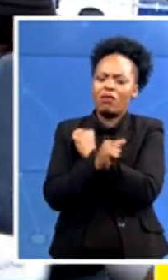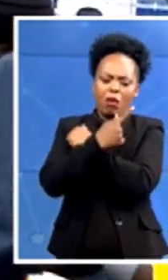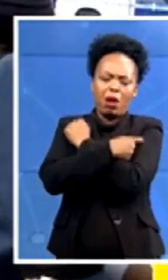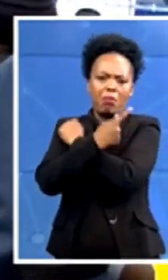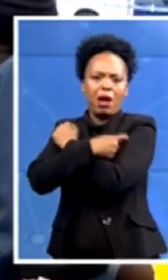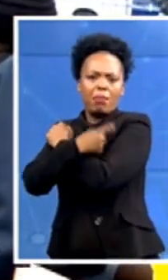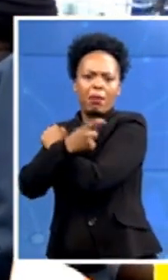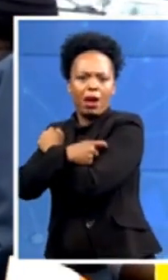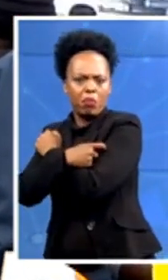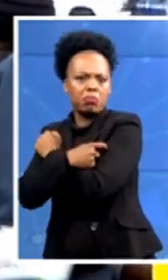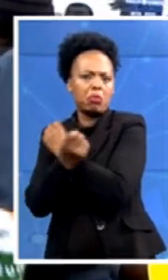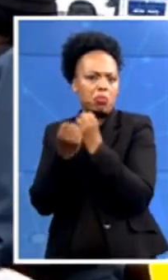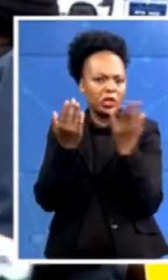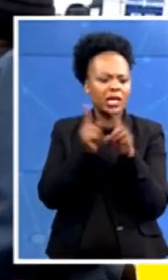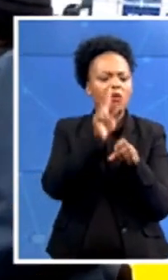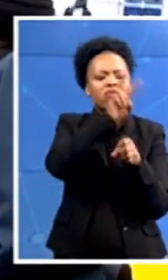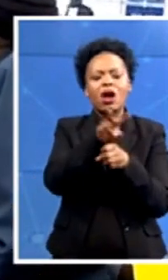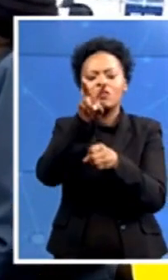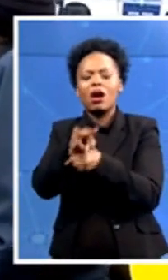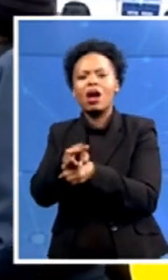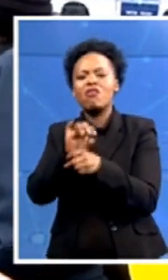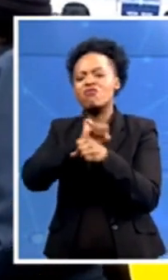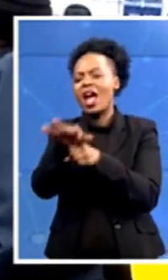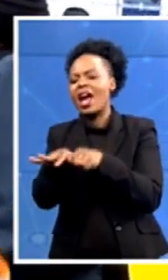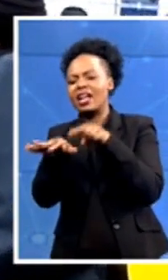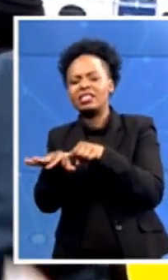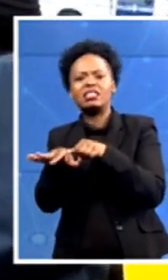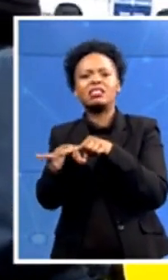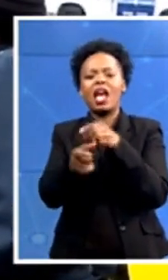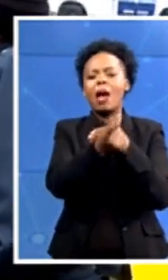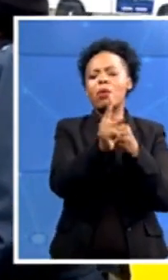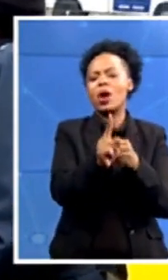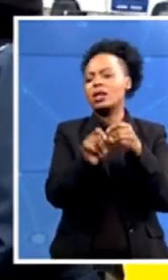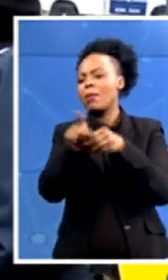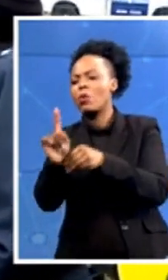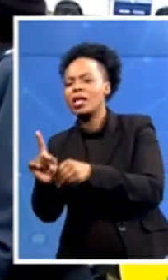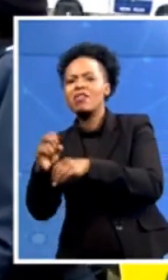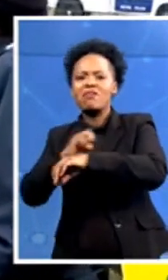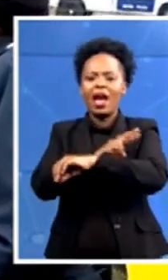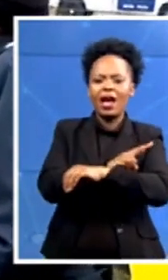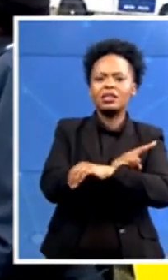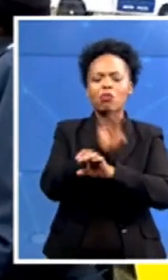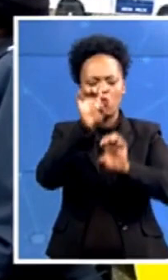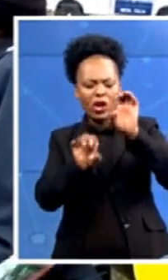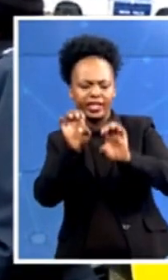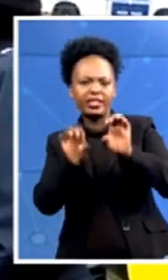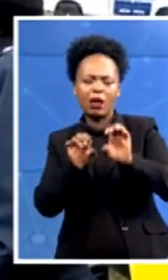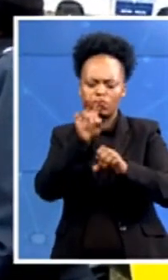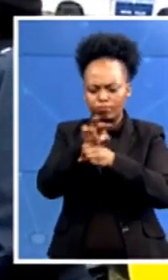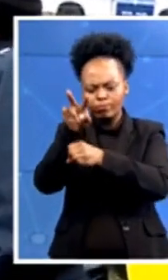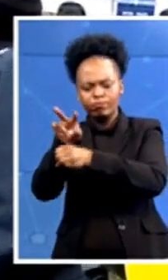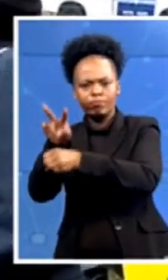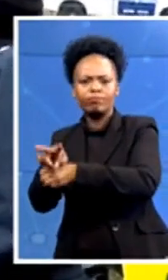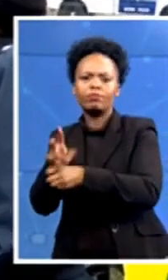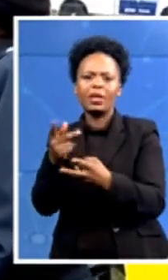variants of the virus so that we know what is happening. So I think with all that information, we are very optimistic. I know President